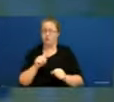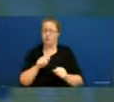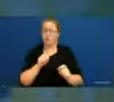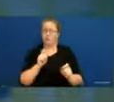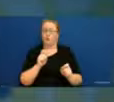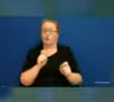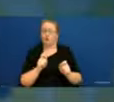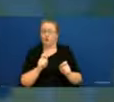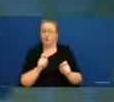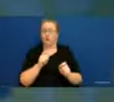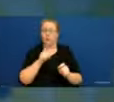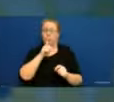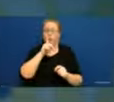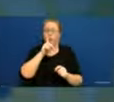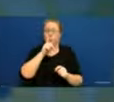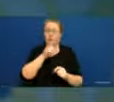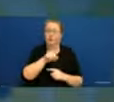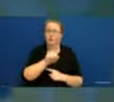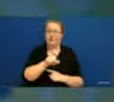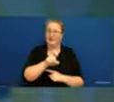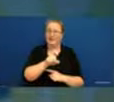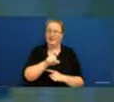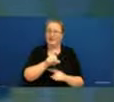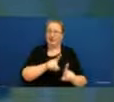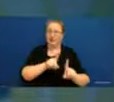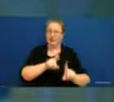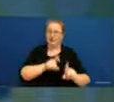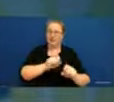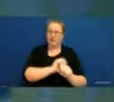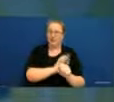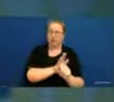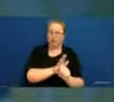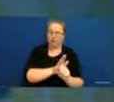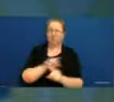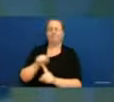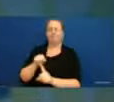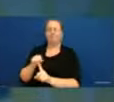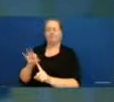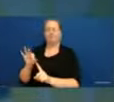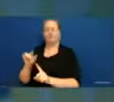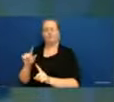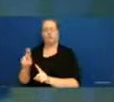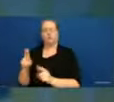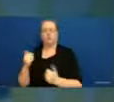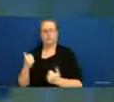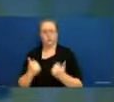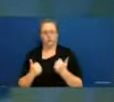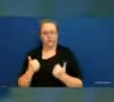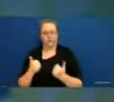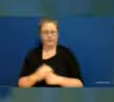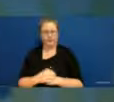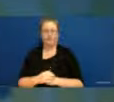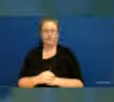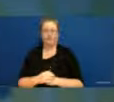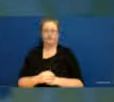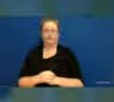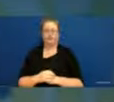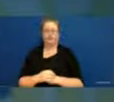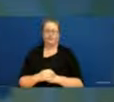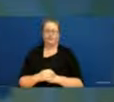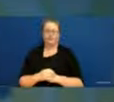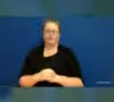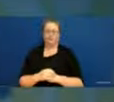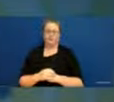changes to who gets a test or who needs a test for COVID-19. Right now, the proportion of our